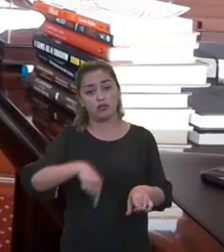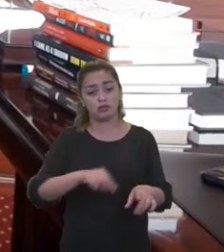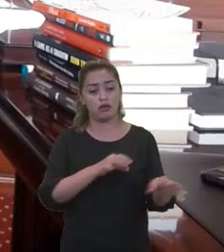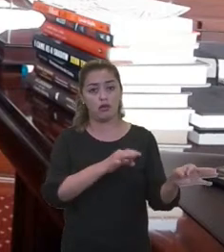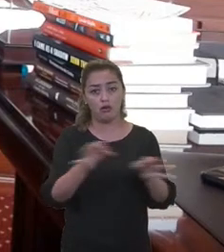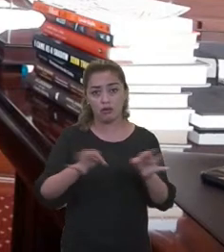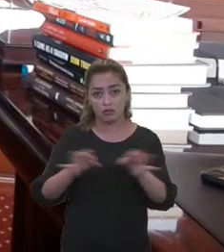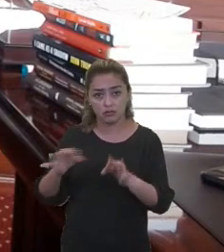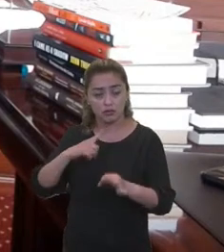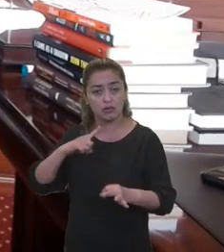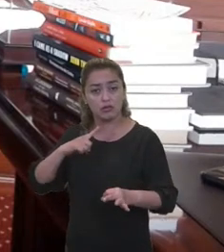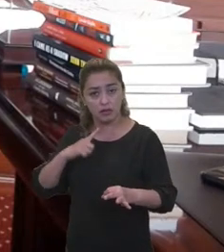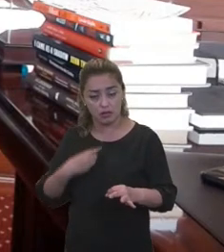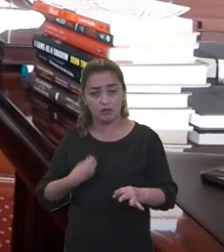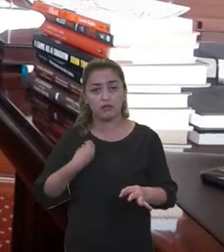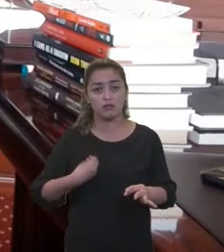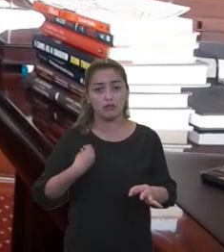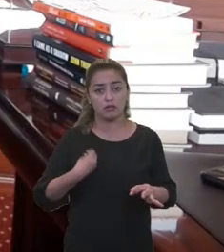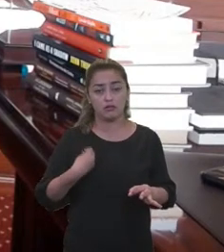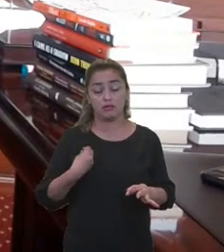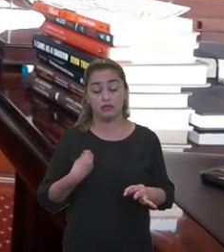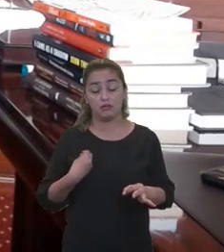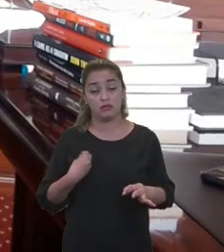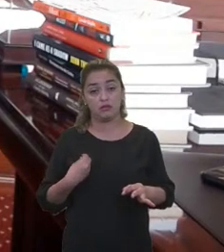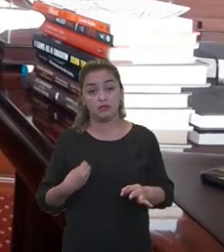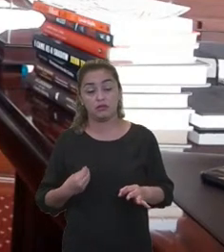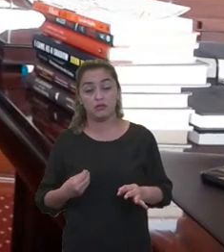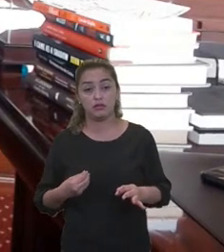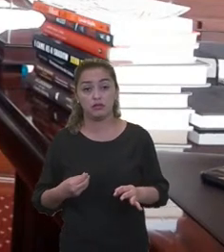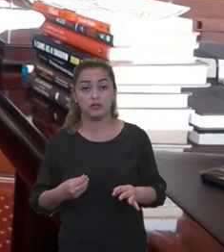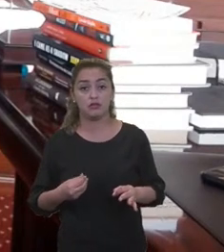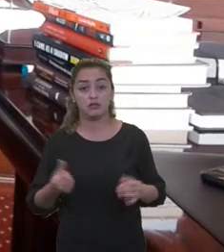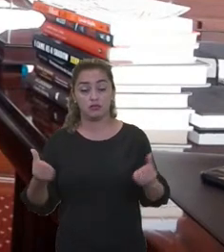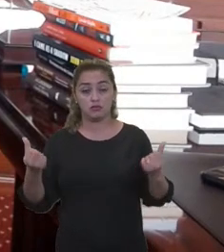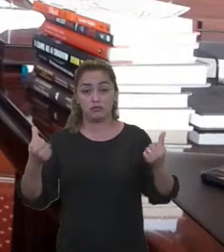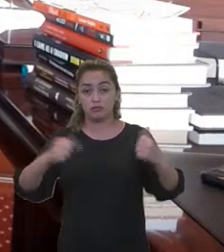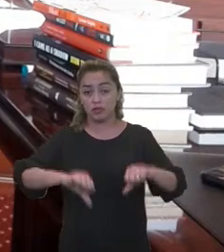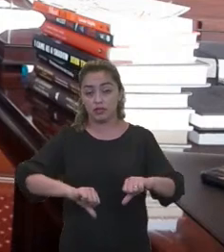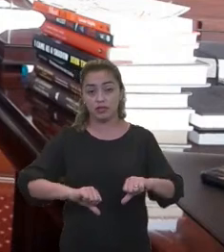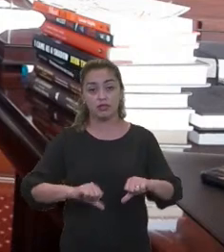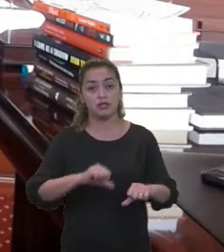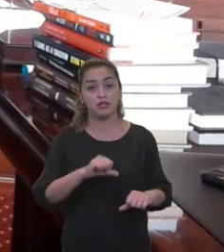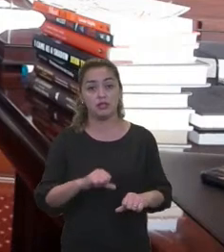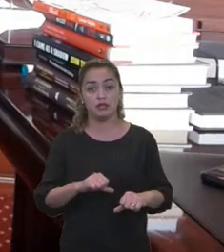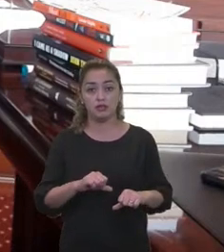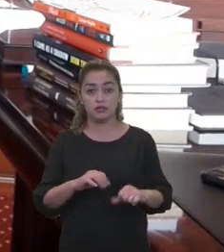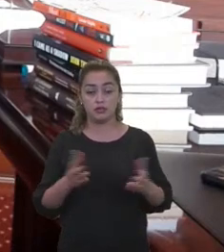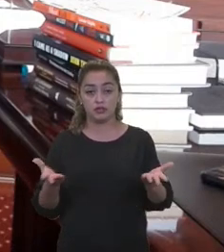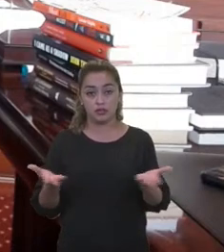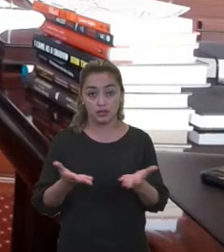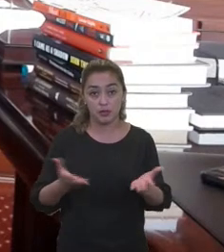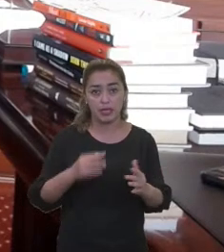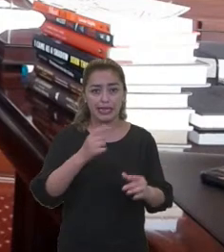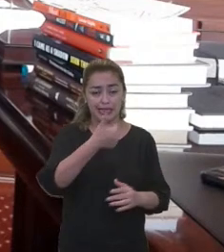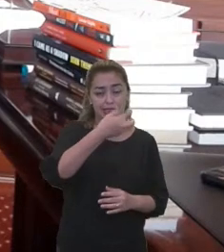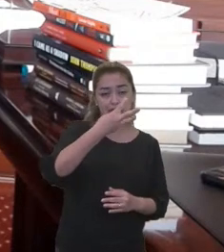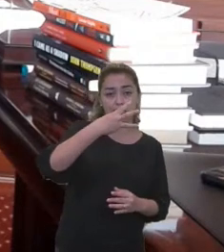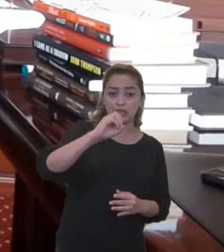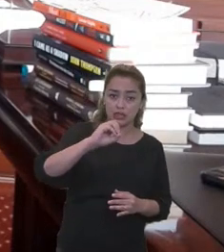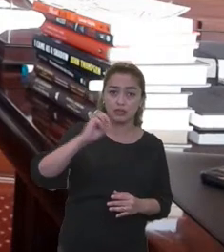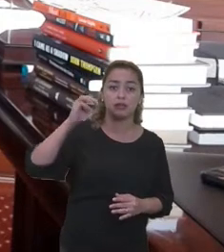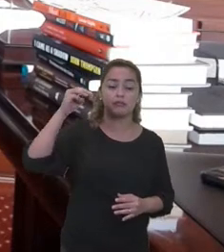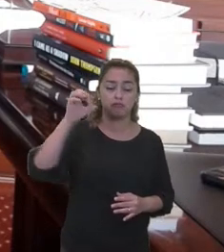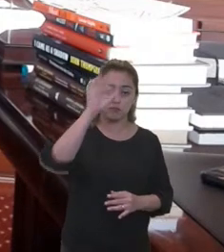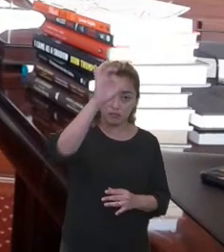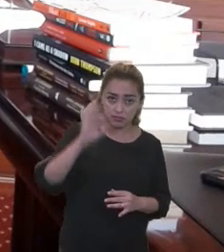press, we grew our sponsorship base by about 30% year over year. And we're going to hit our highest revenue since